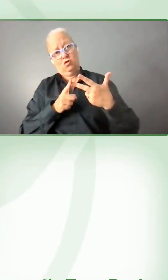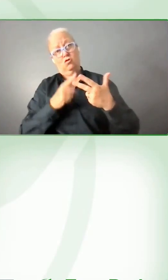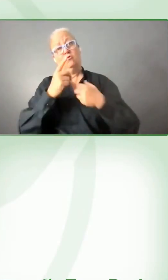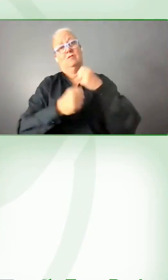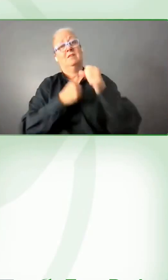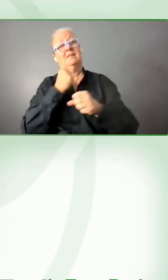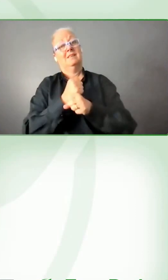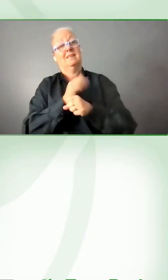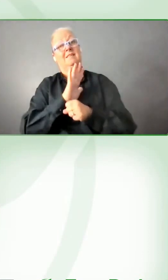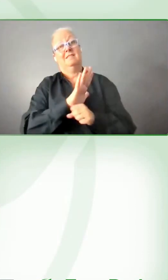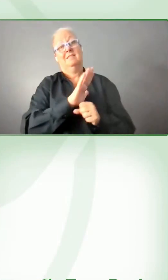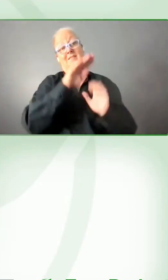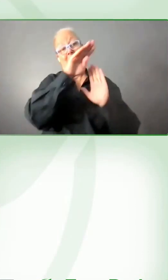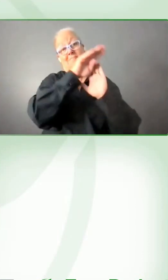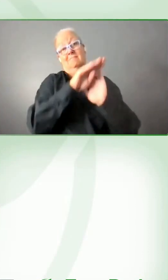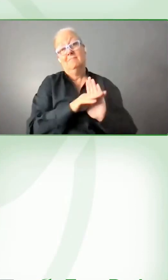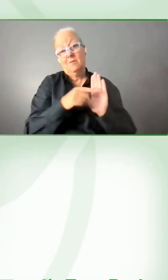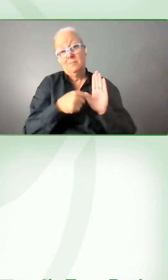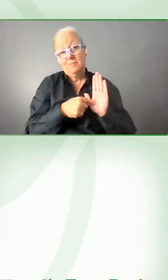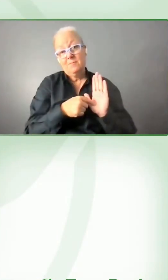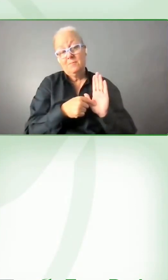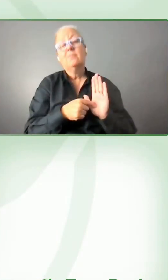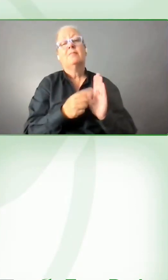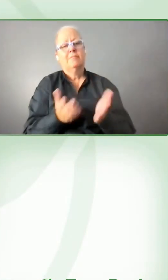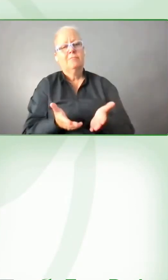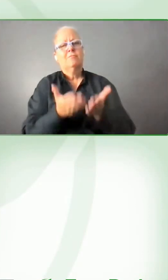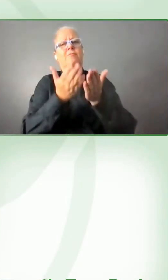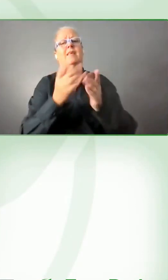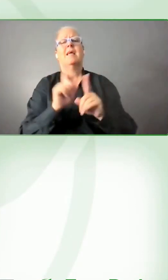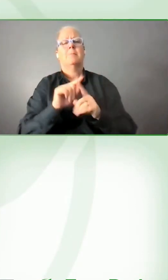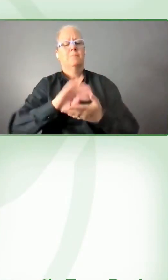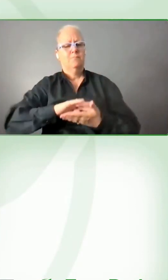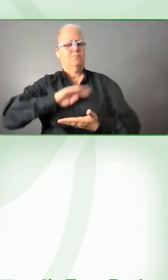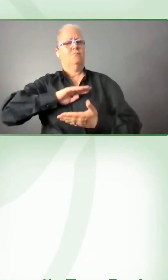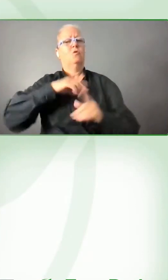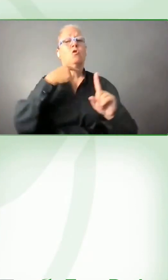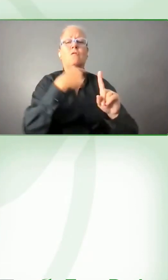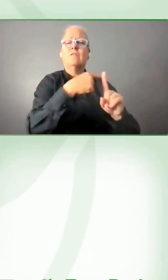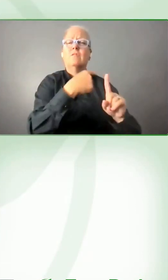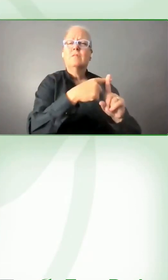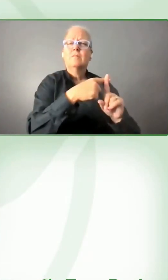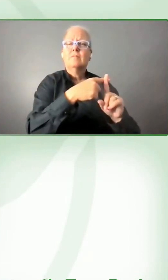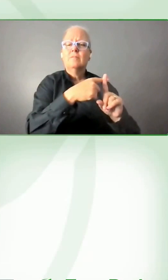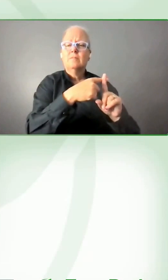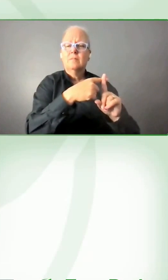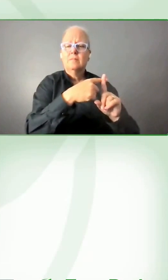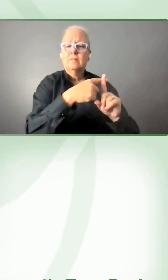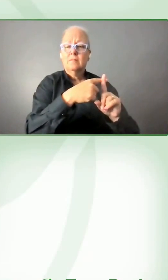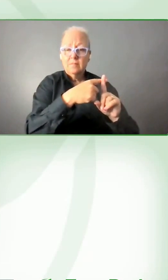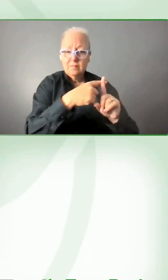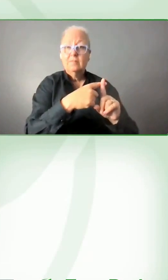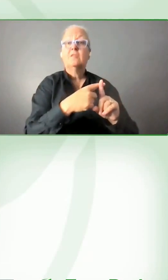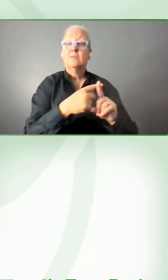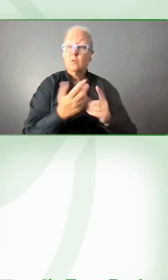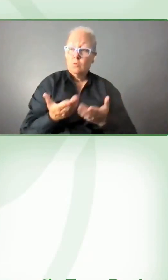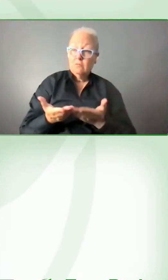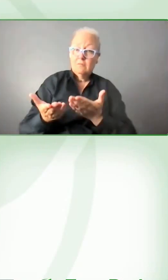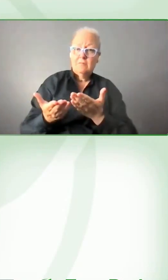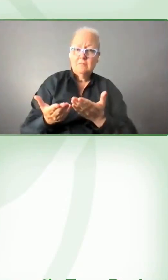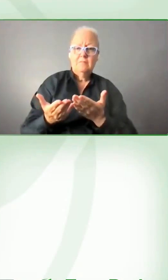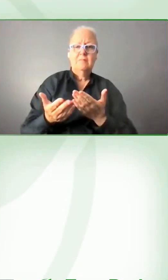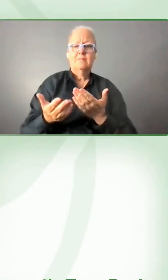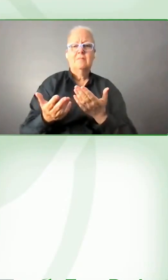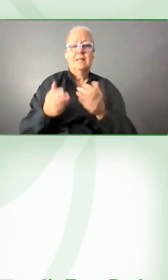works, this increases confidence. Now can you go off and tweak how you do sex ed at your